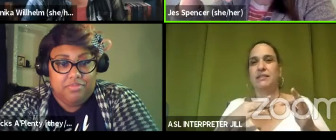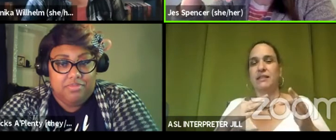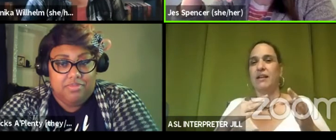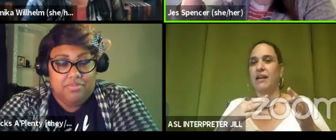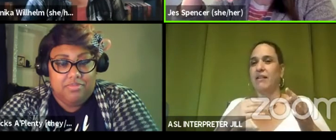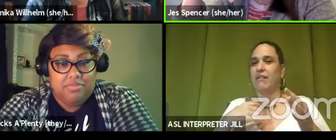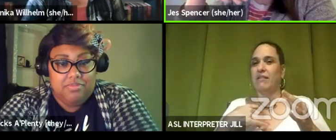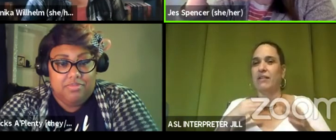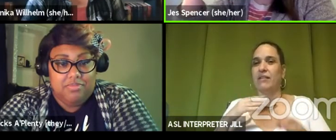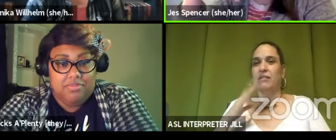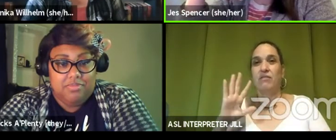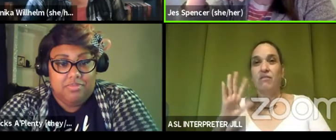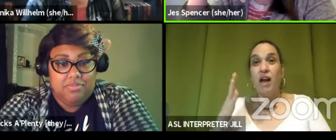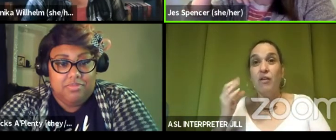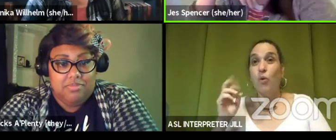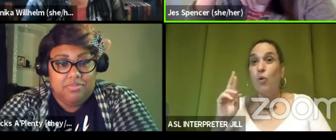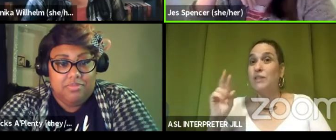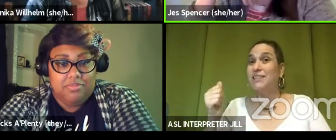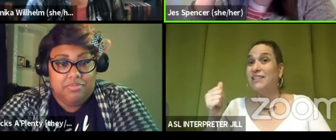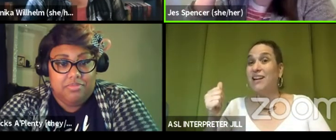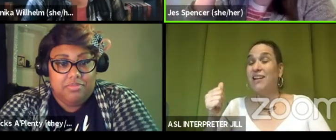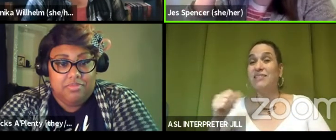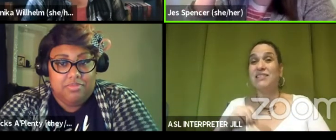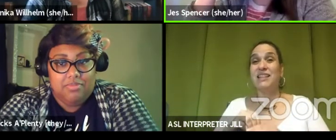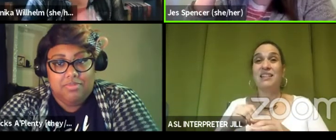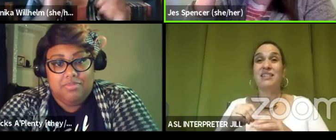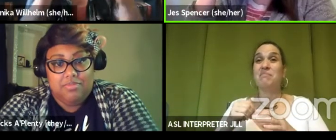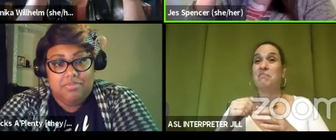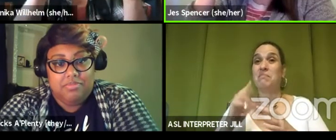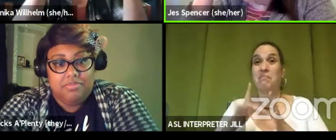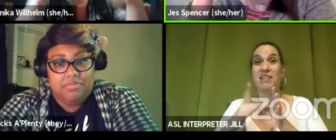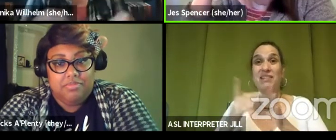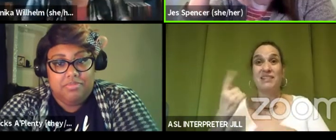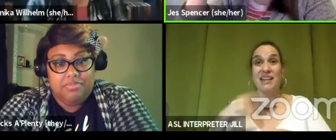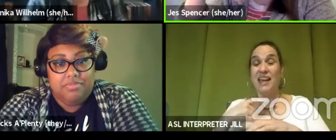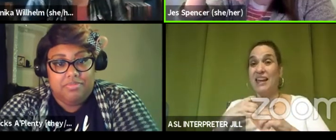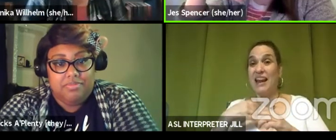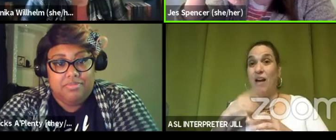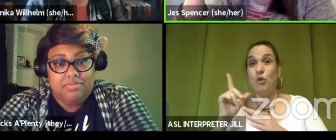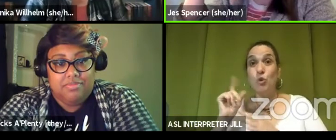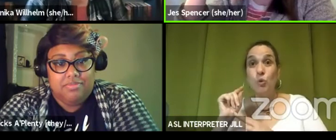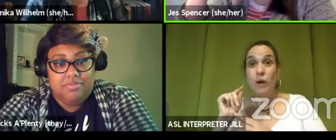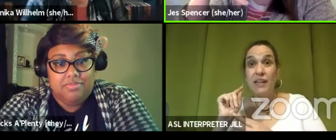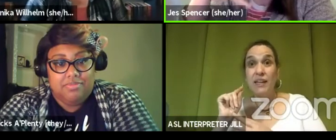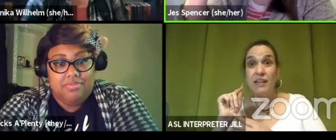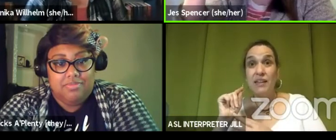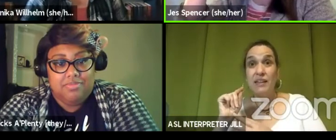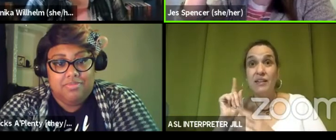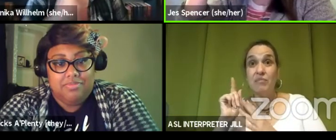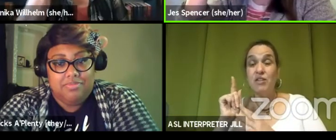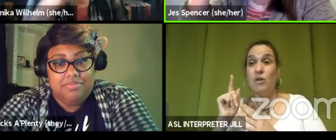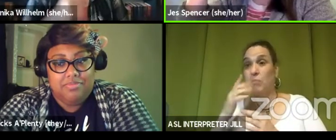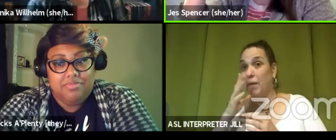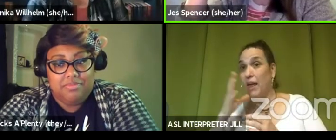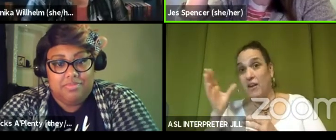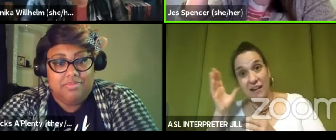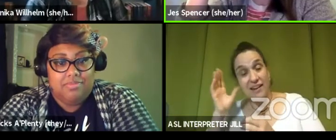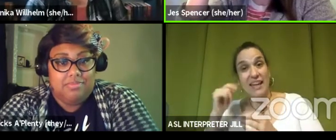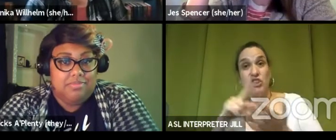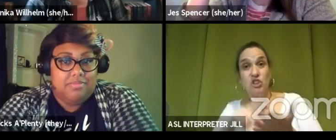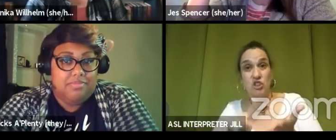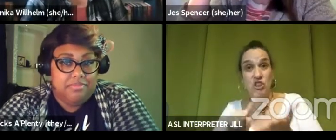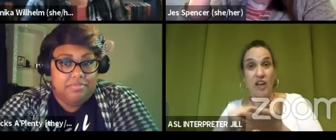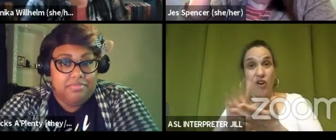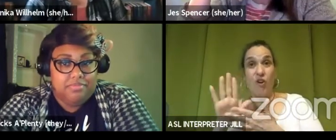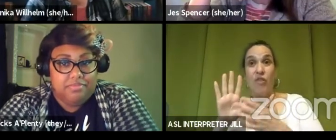a 10 in the middle of the day, you can take a 20 so that a parent can go and call and check on their families